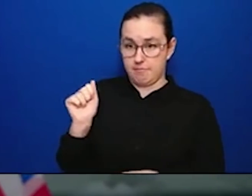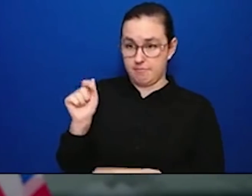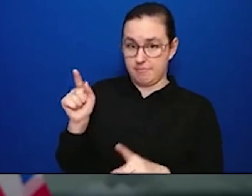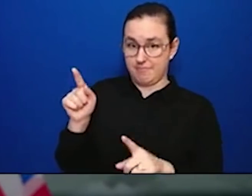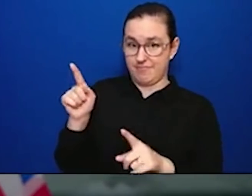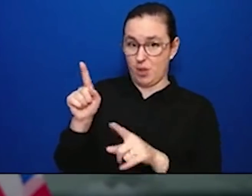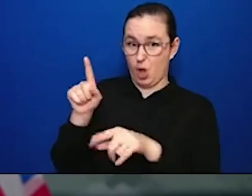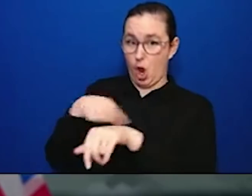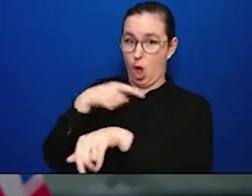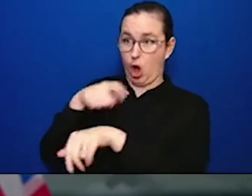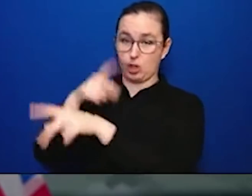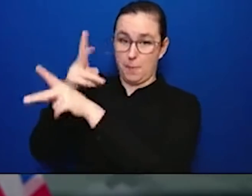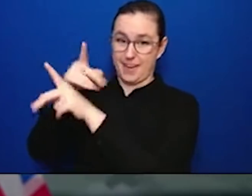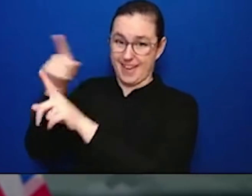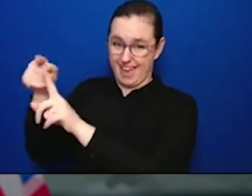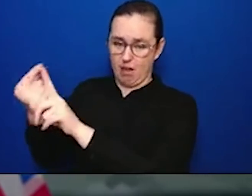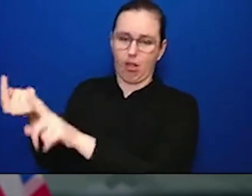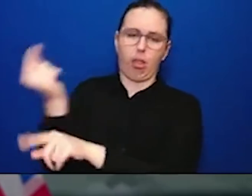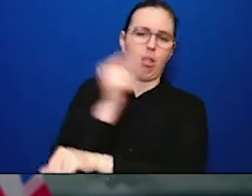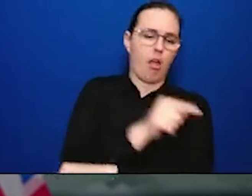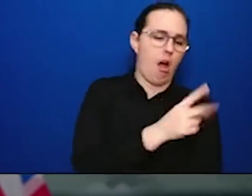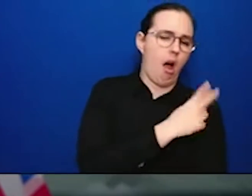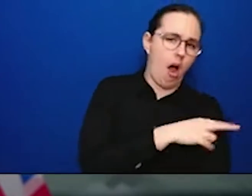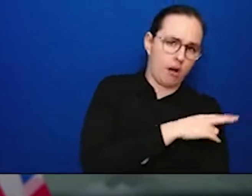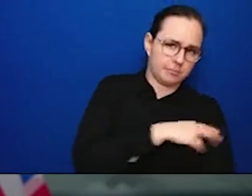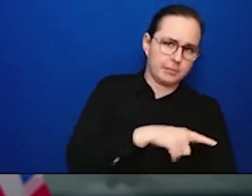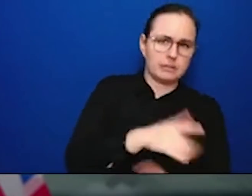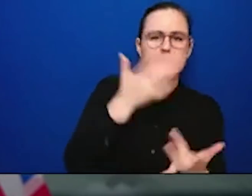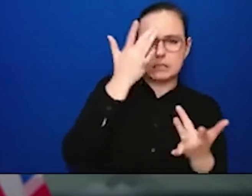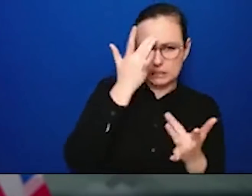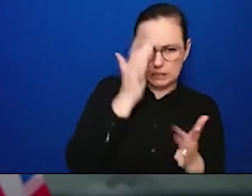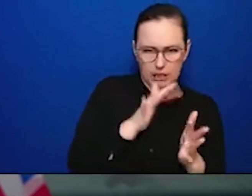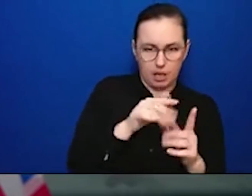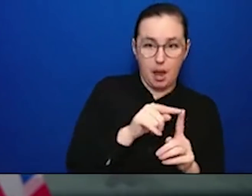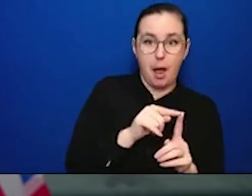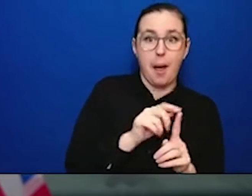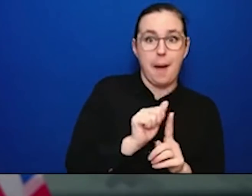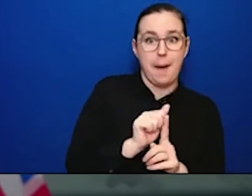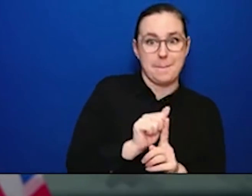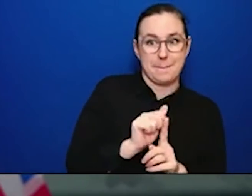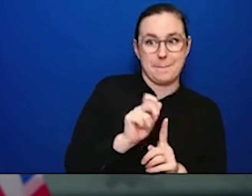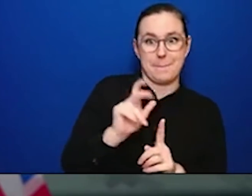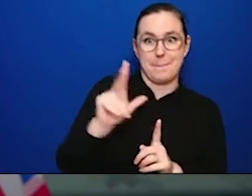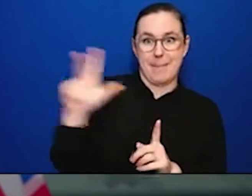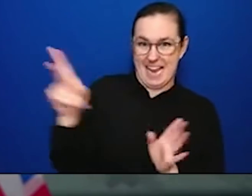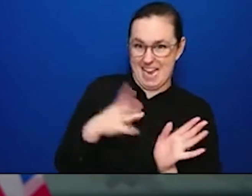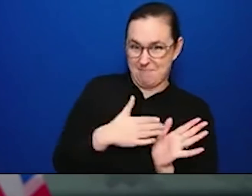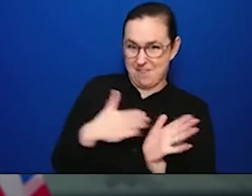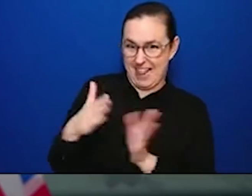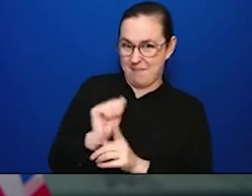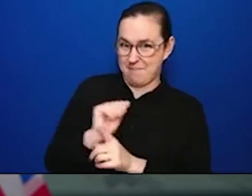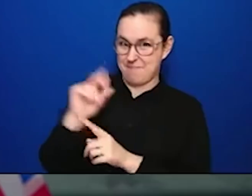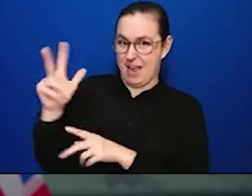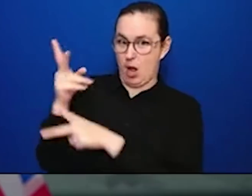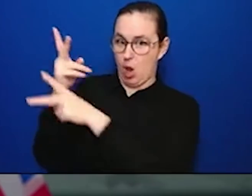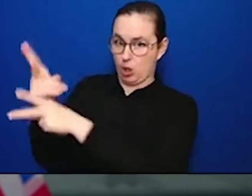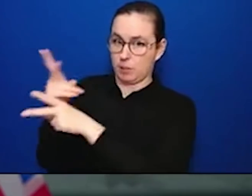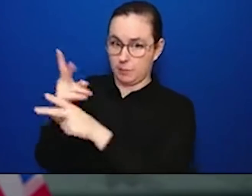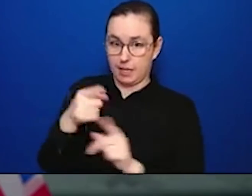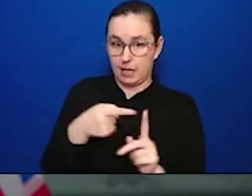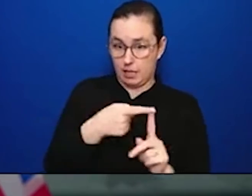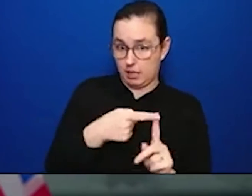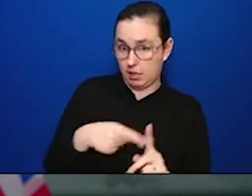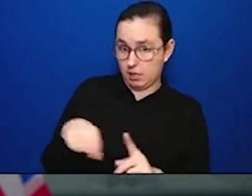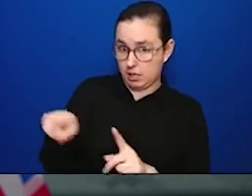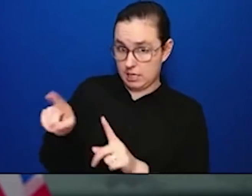the protocol that normally when residents are transferred back to a facility from a hospital, or if they're